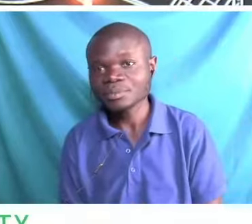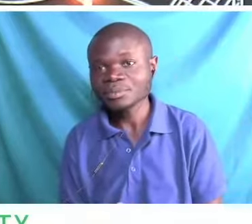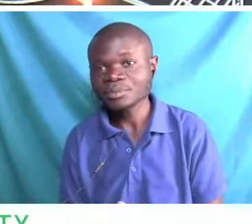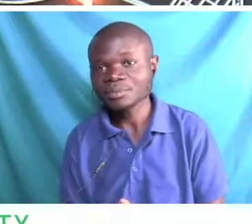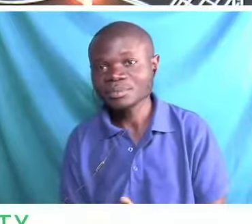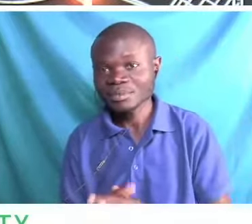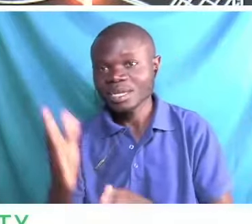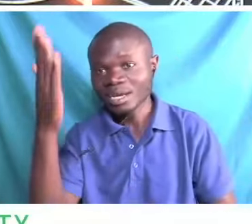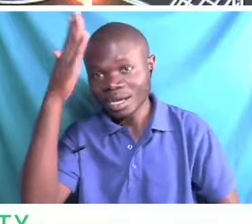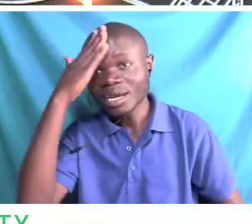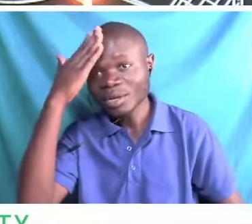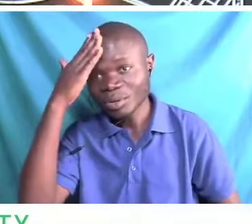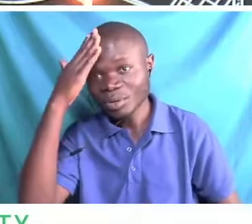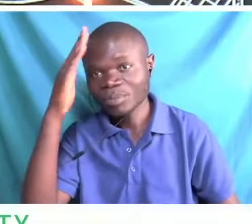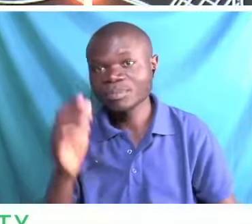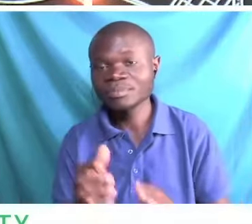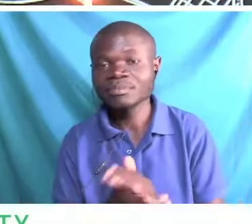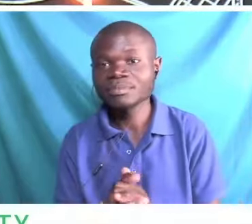You know,